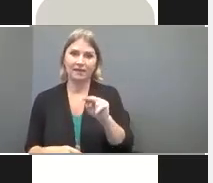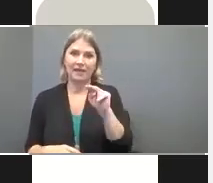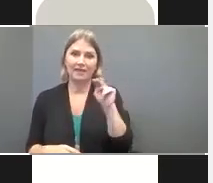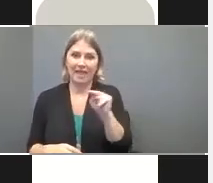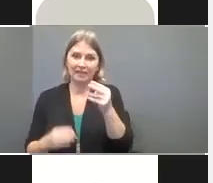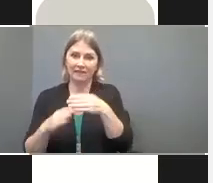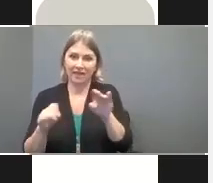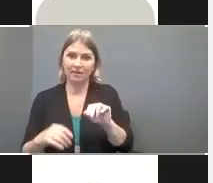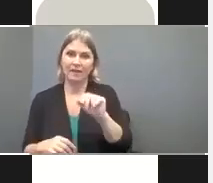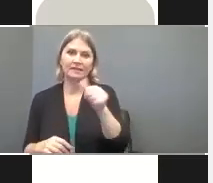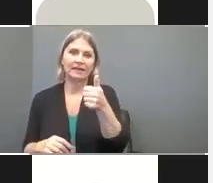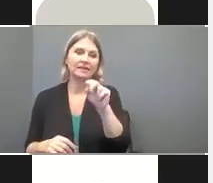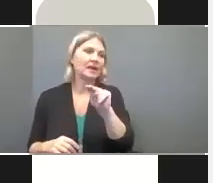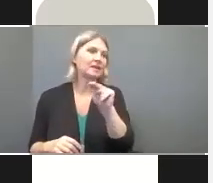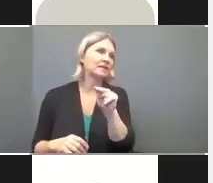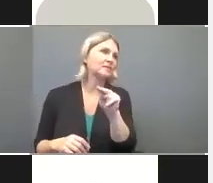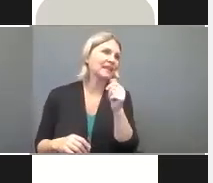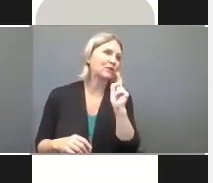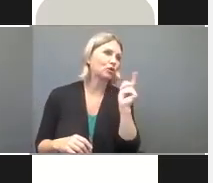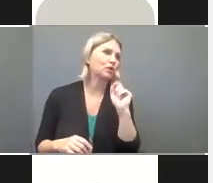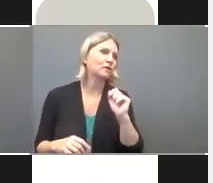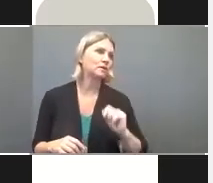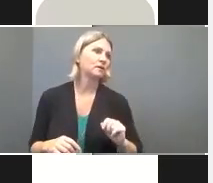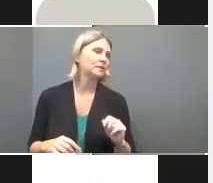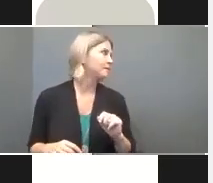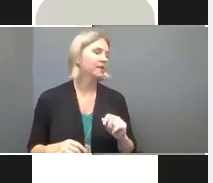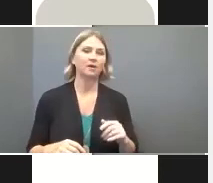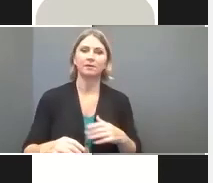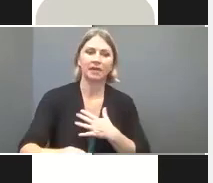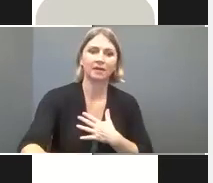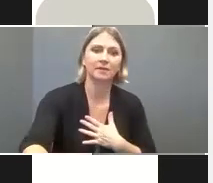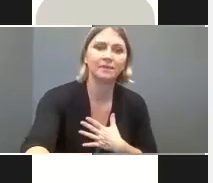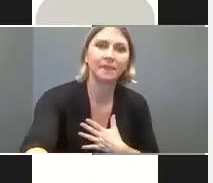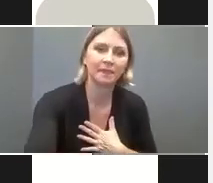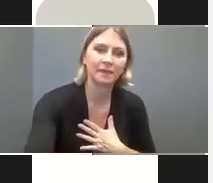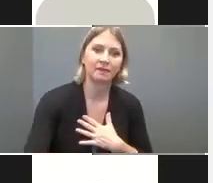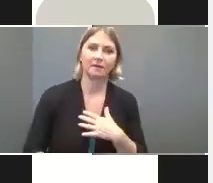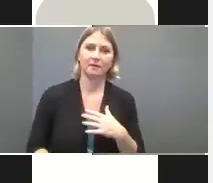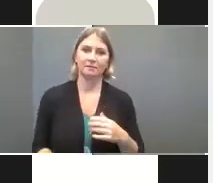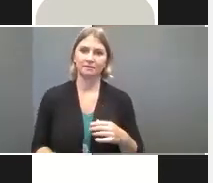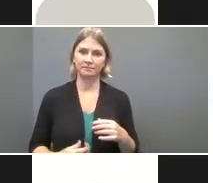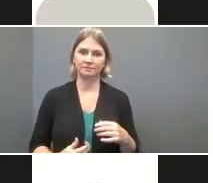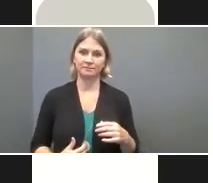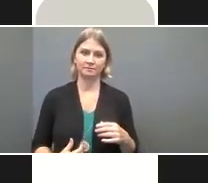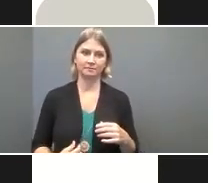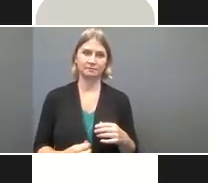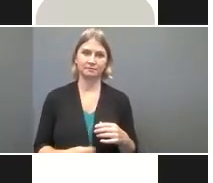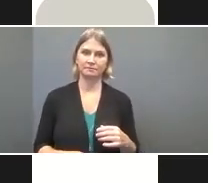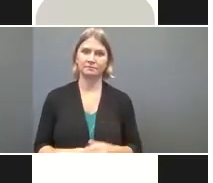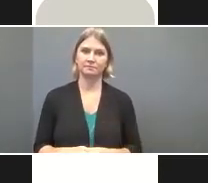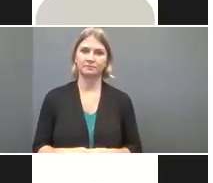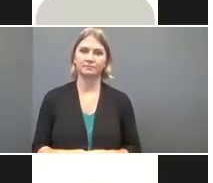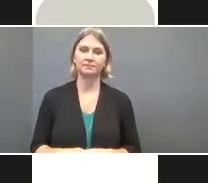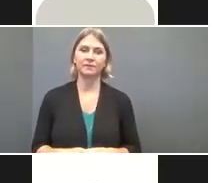squared. Right, let me just type this out in case you guys are confused.